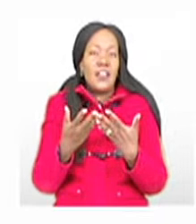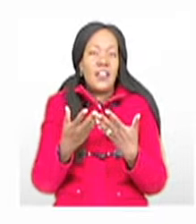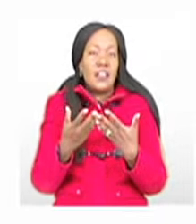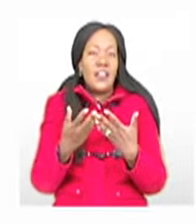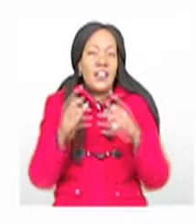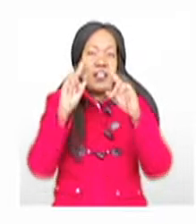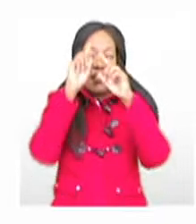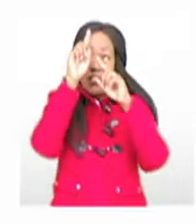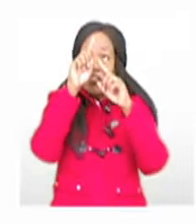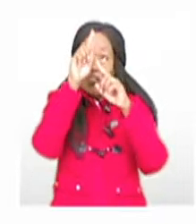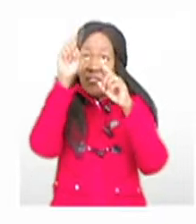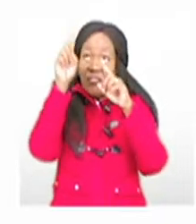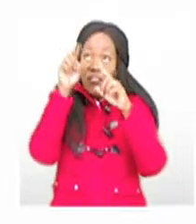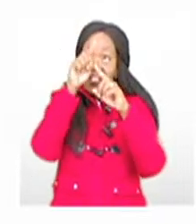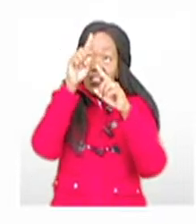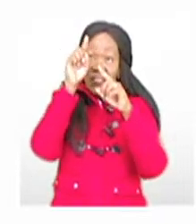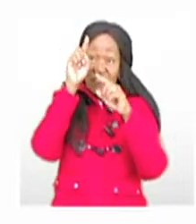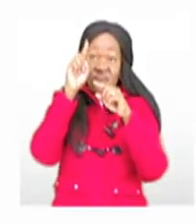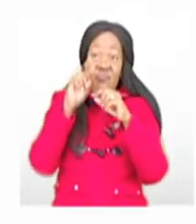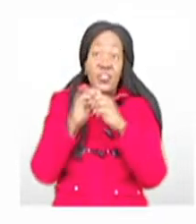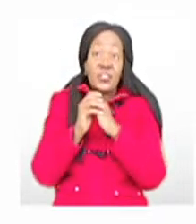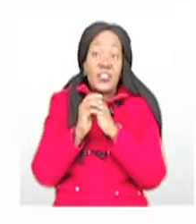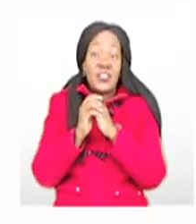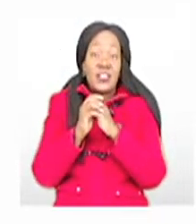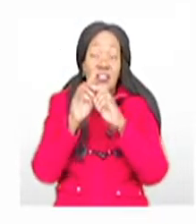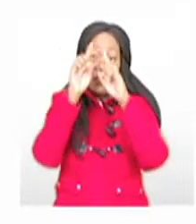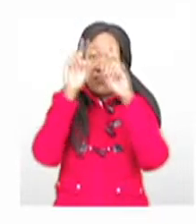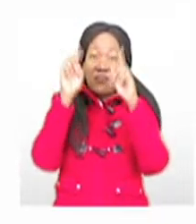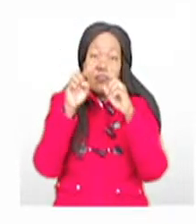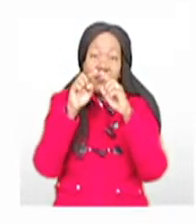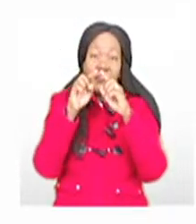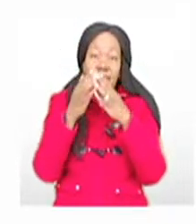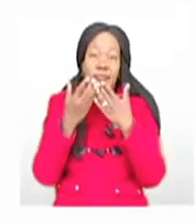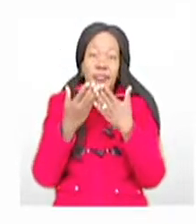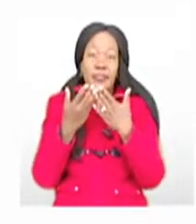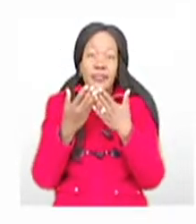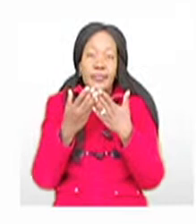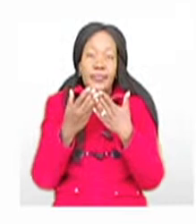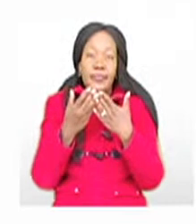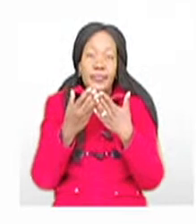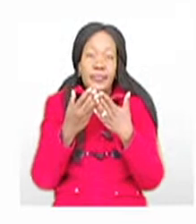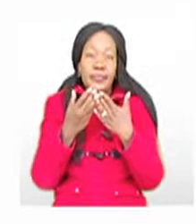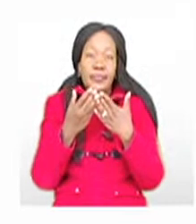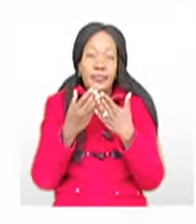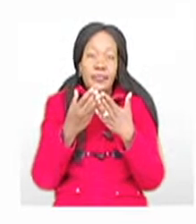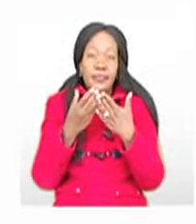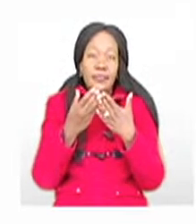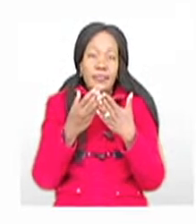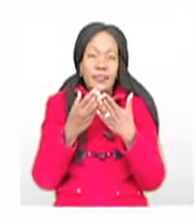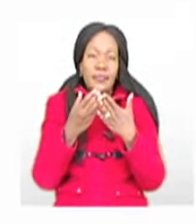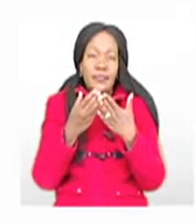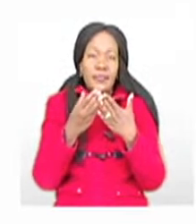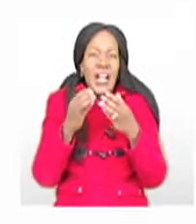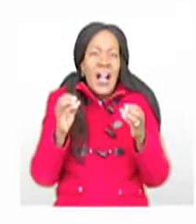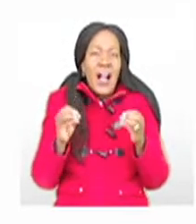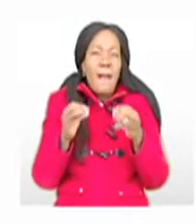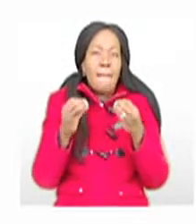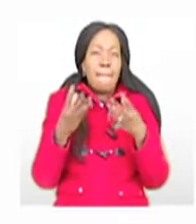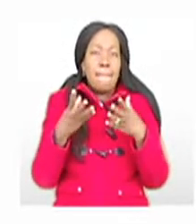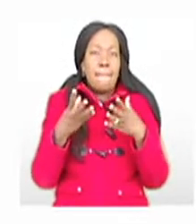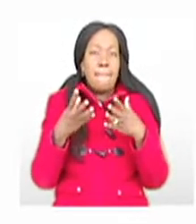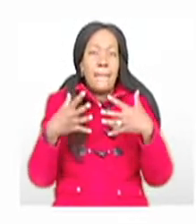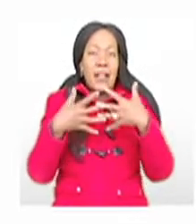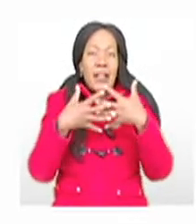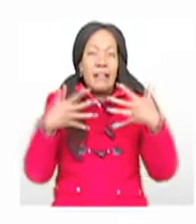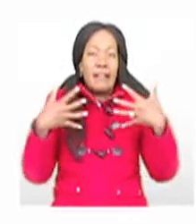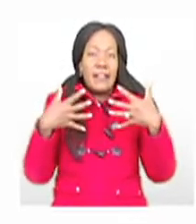top box or top block. The next question says, how many gates